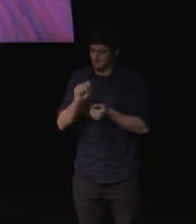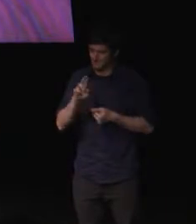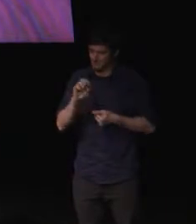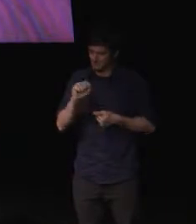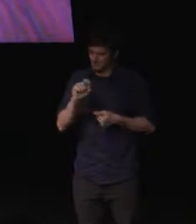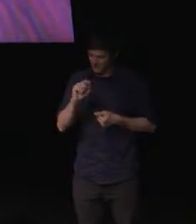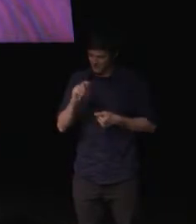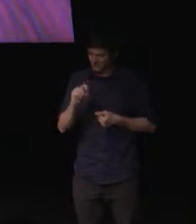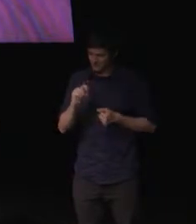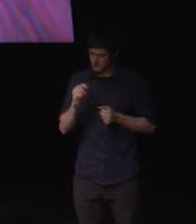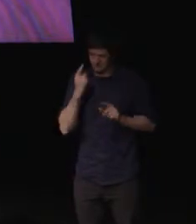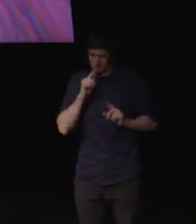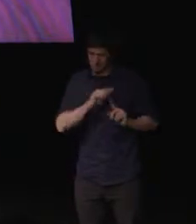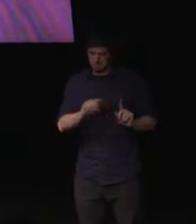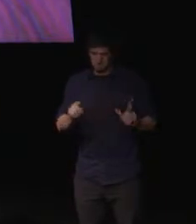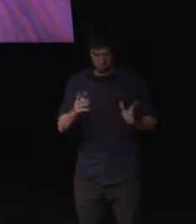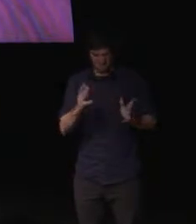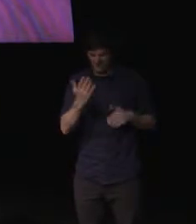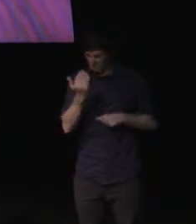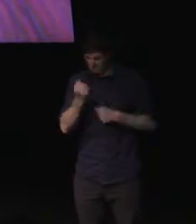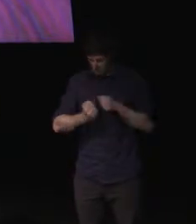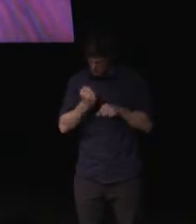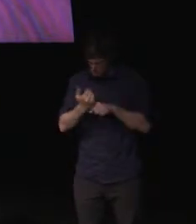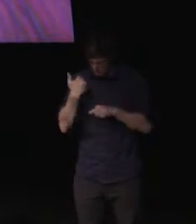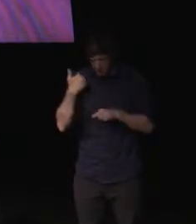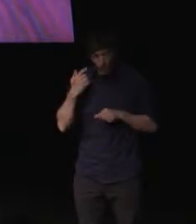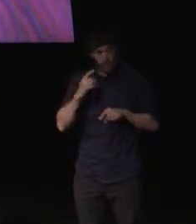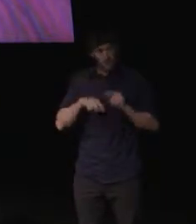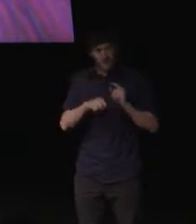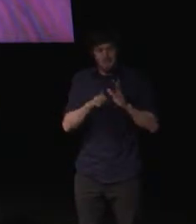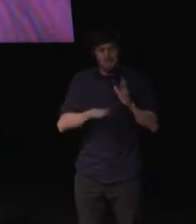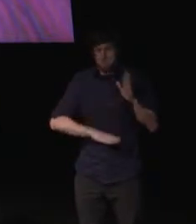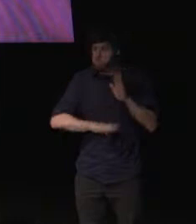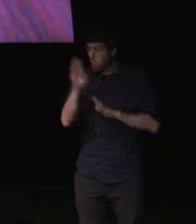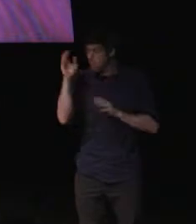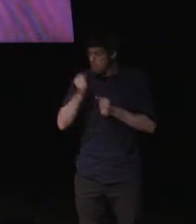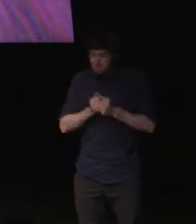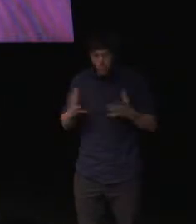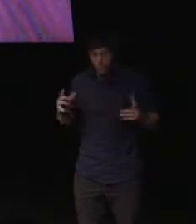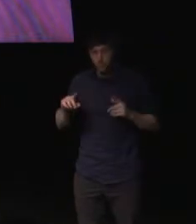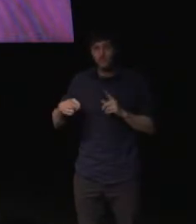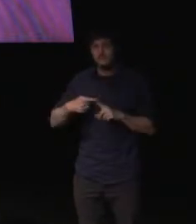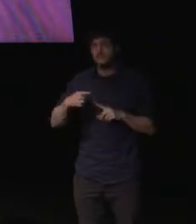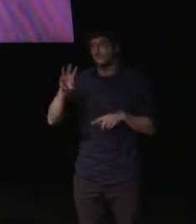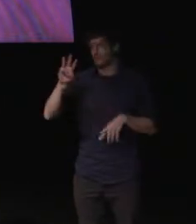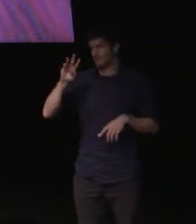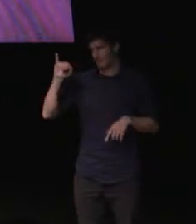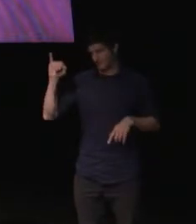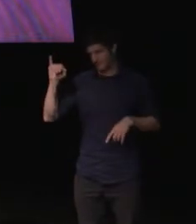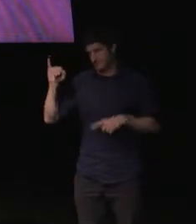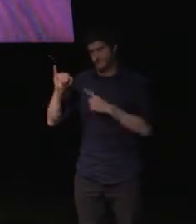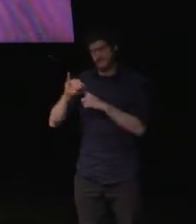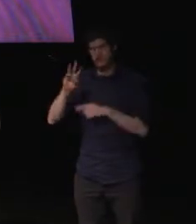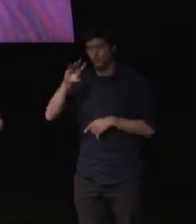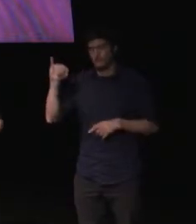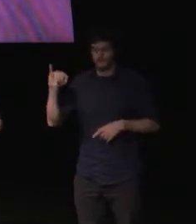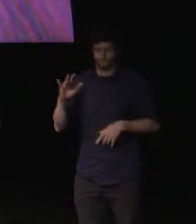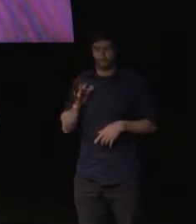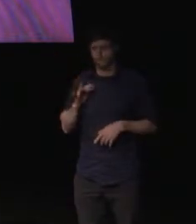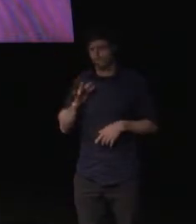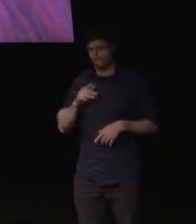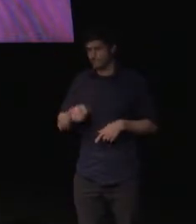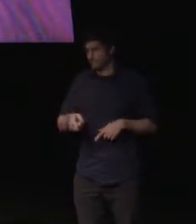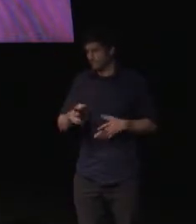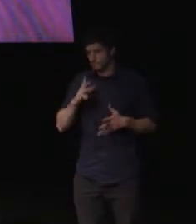really blew off, their hinges when the Wii came out in 2006. The Wii kind of rewrote the book on